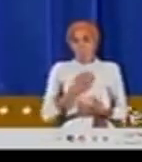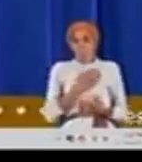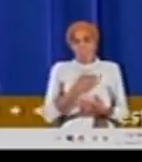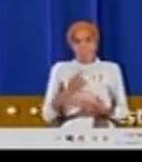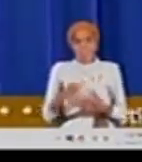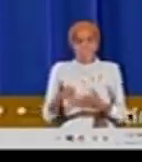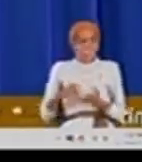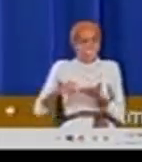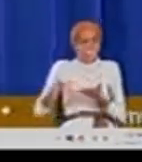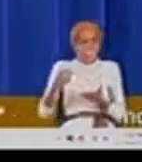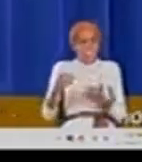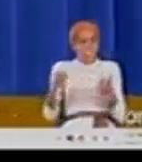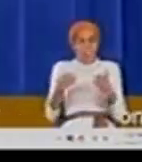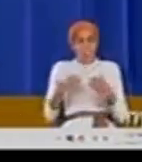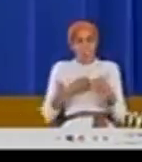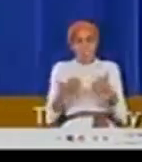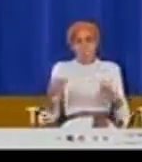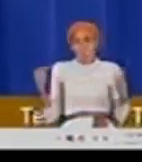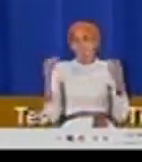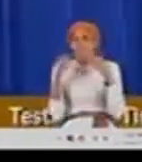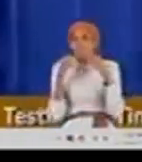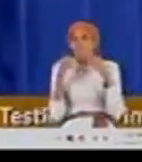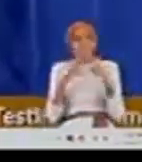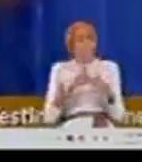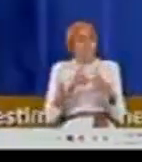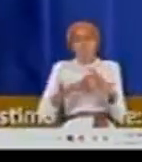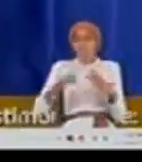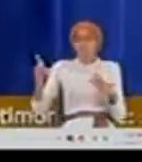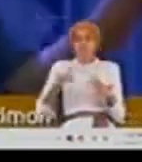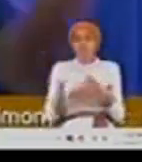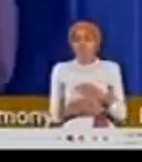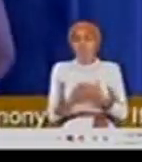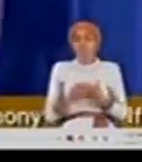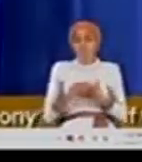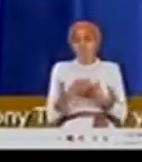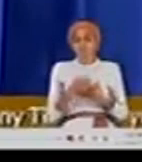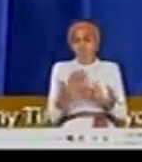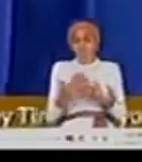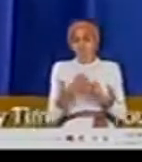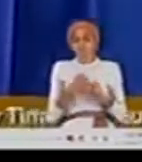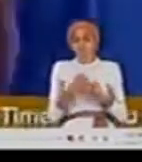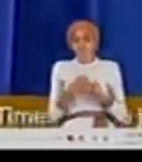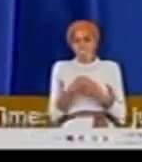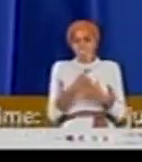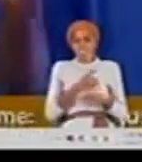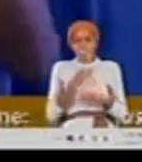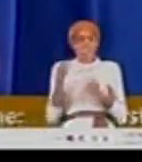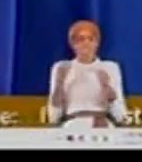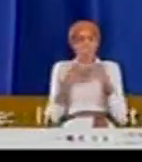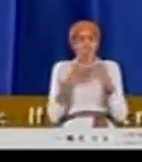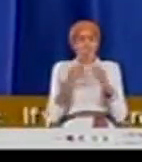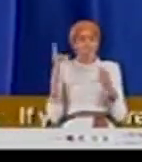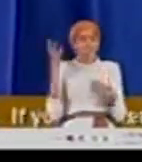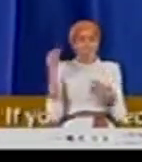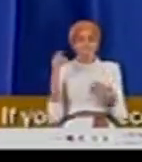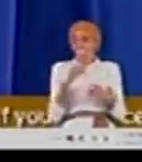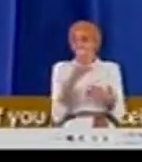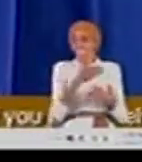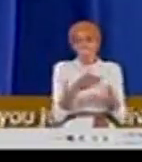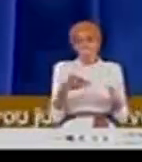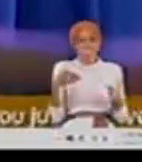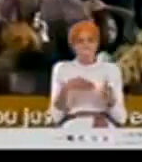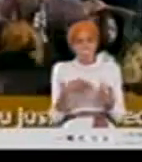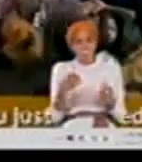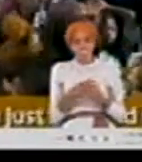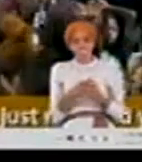more and then I swallowed saliva as I could not do before and I felt the pain no more I believe God that